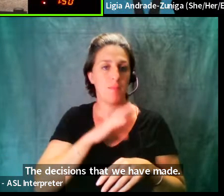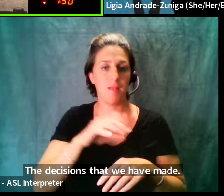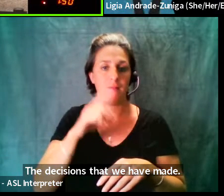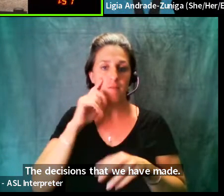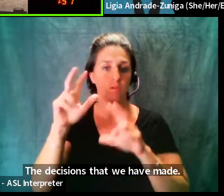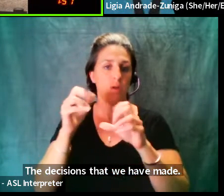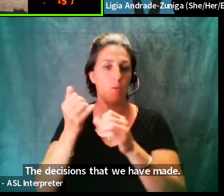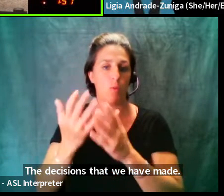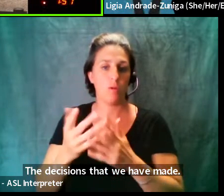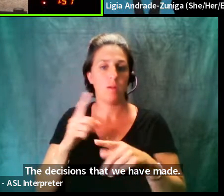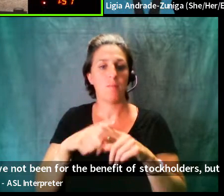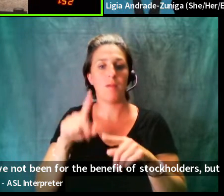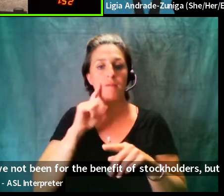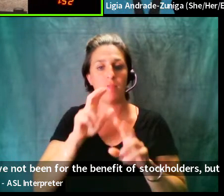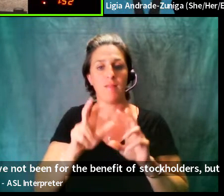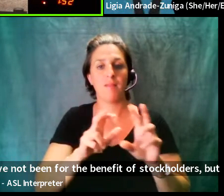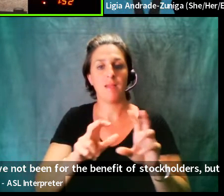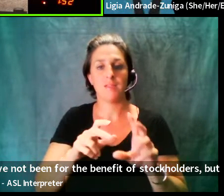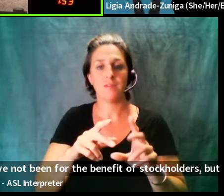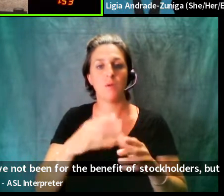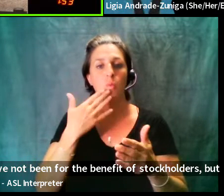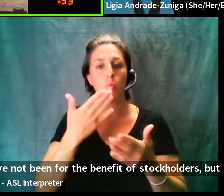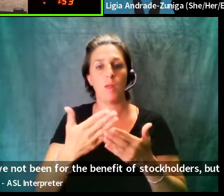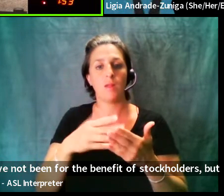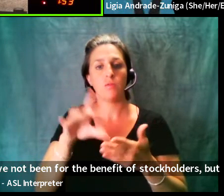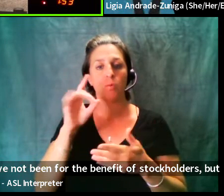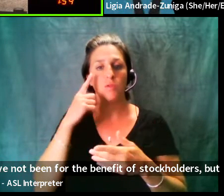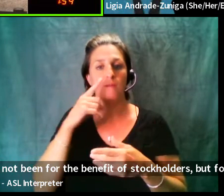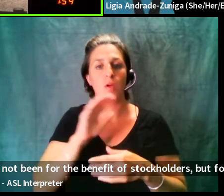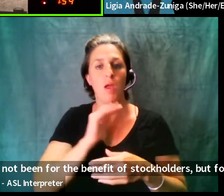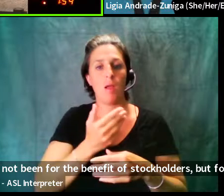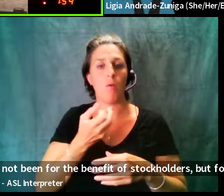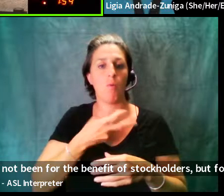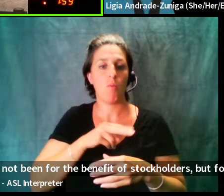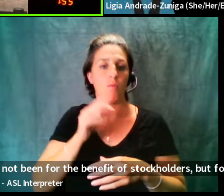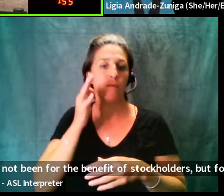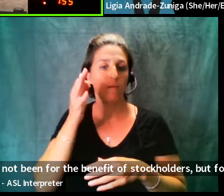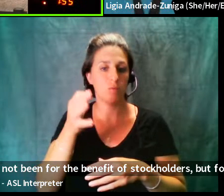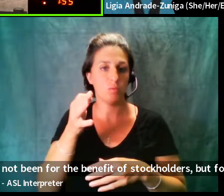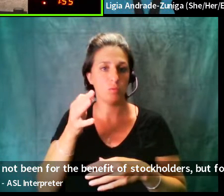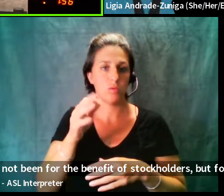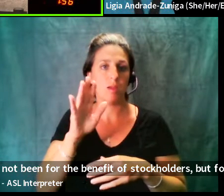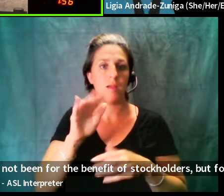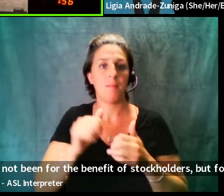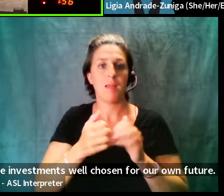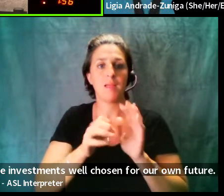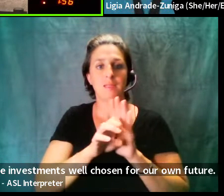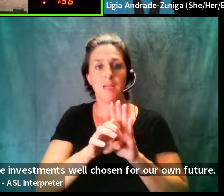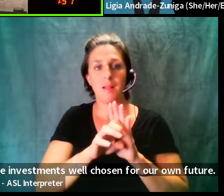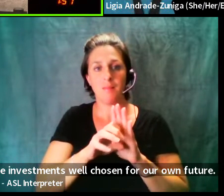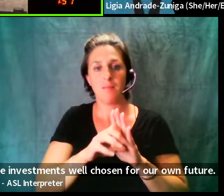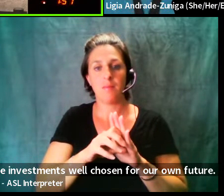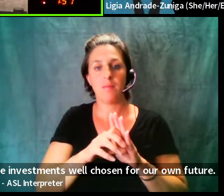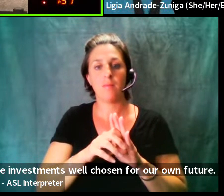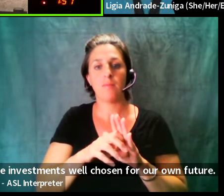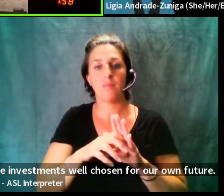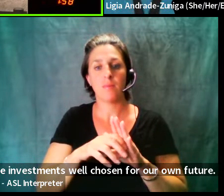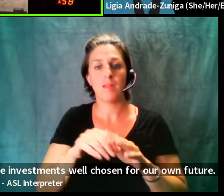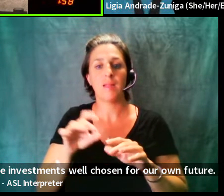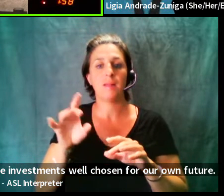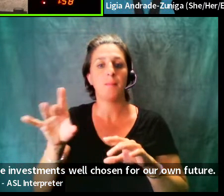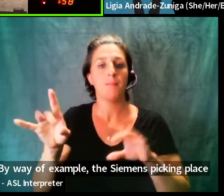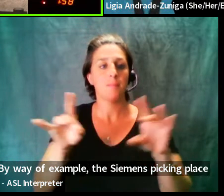stockholders, but for the investments well chosen for our own future. By way of example, the Siemens pick-and-place